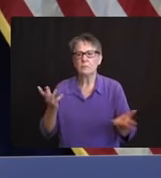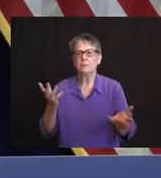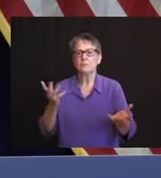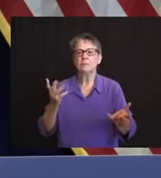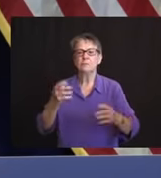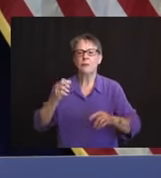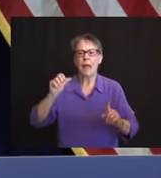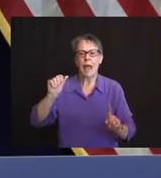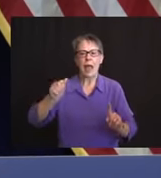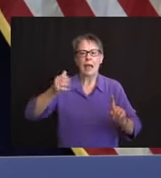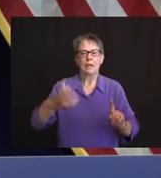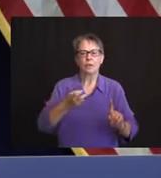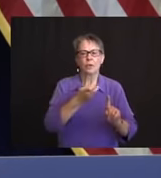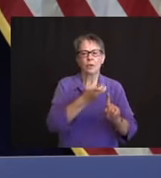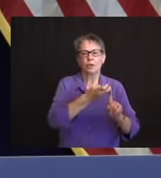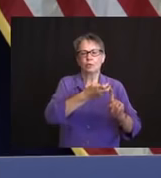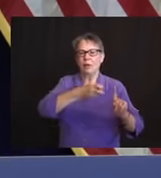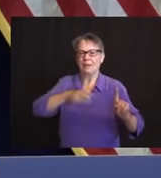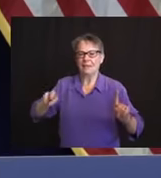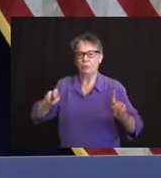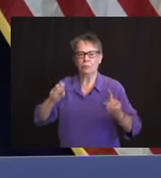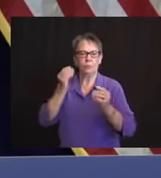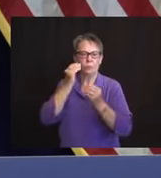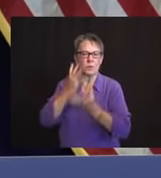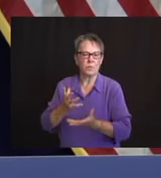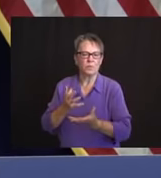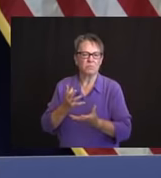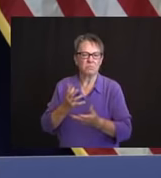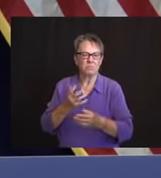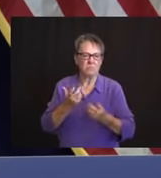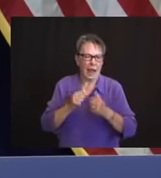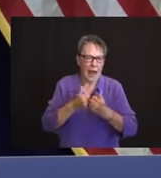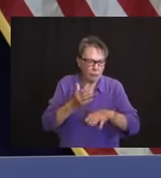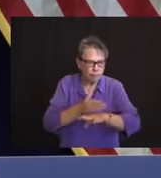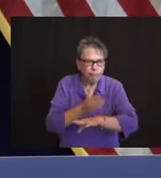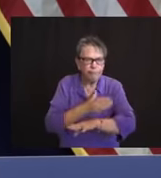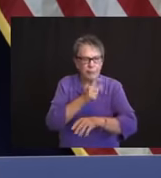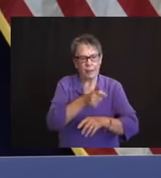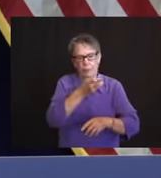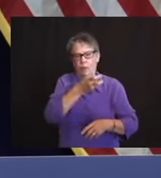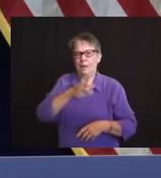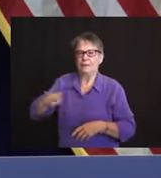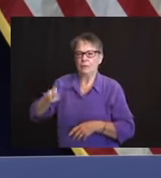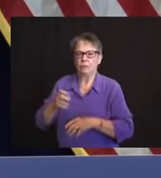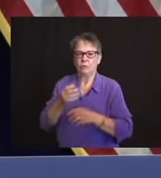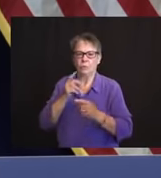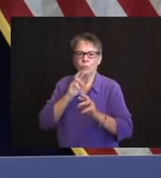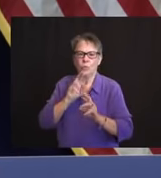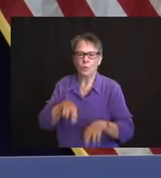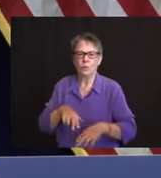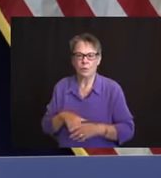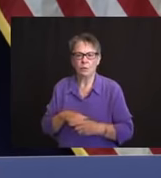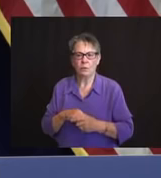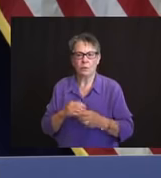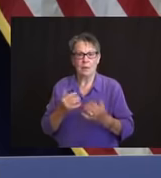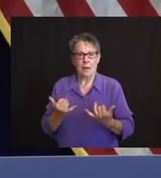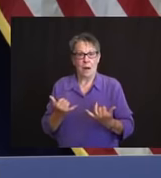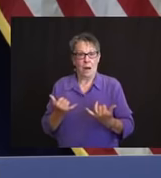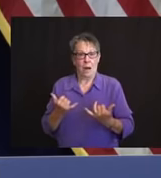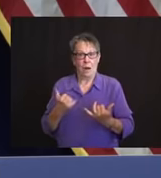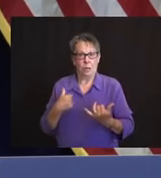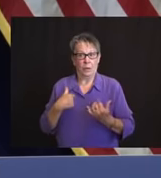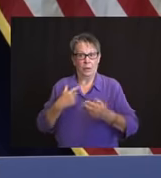Report. We are pleased to announce the Atlantic City Restart and Recovery Working Group that